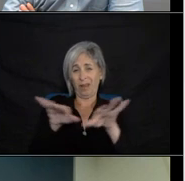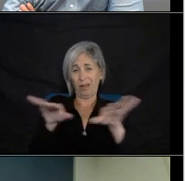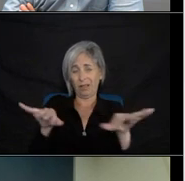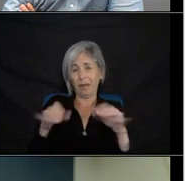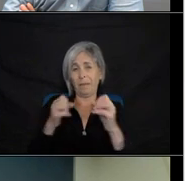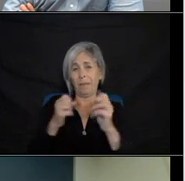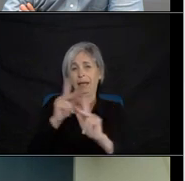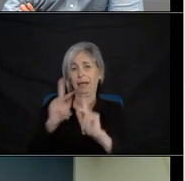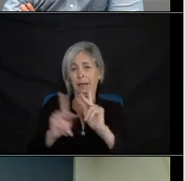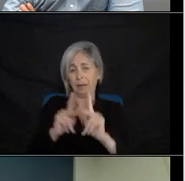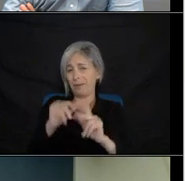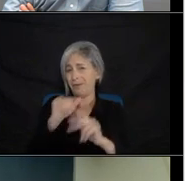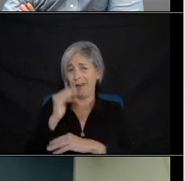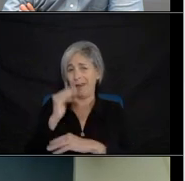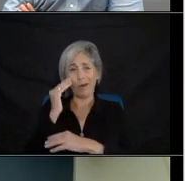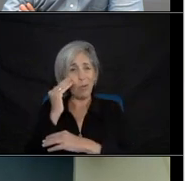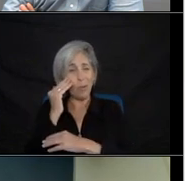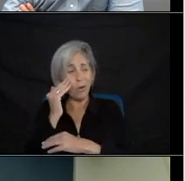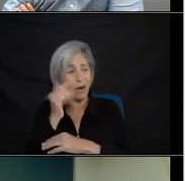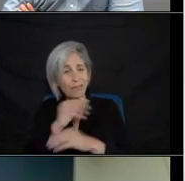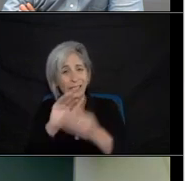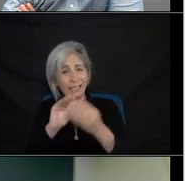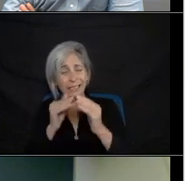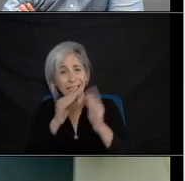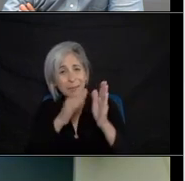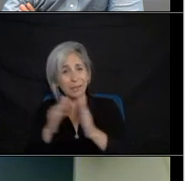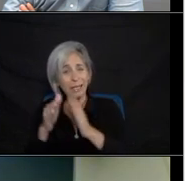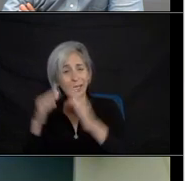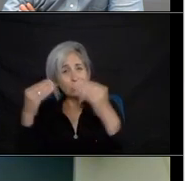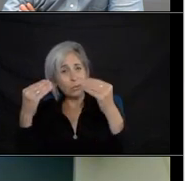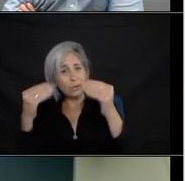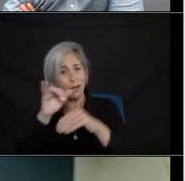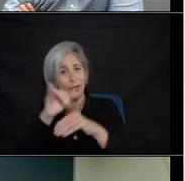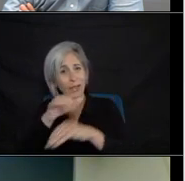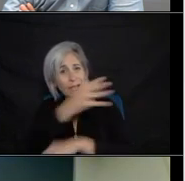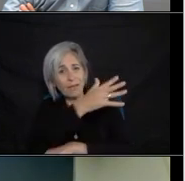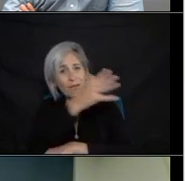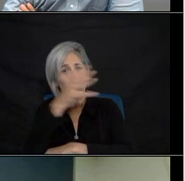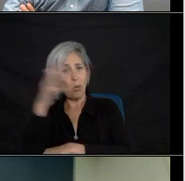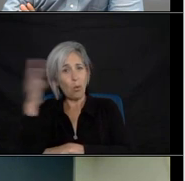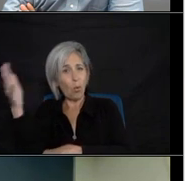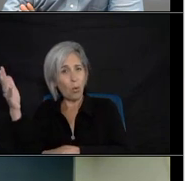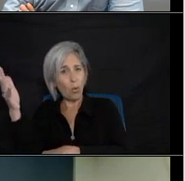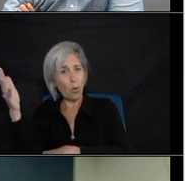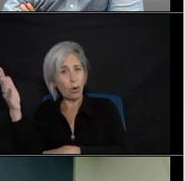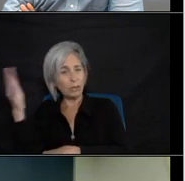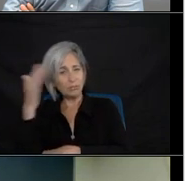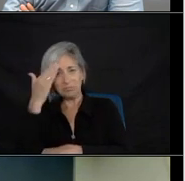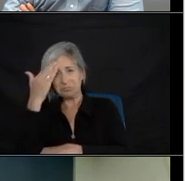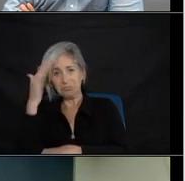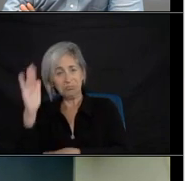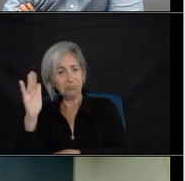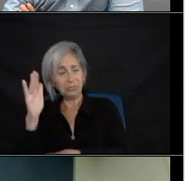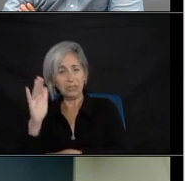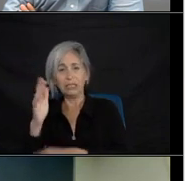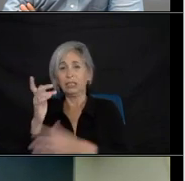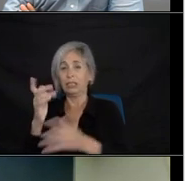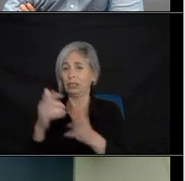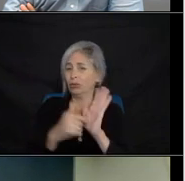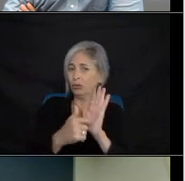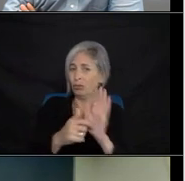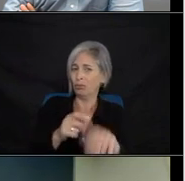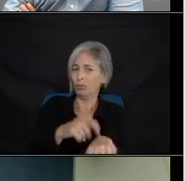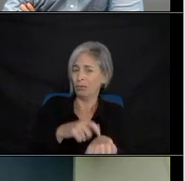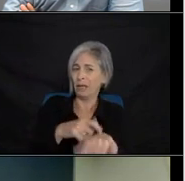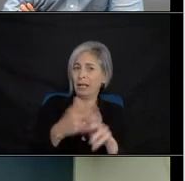residents not being aware of the city's plan to sell this forest. So we are asking for time to show the value of this public